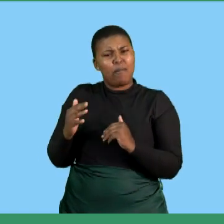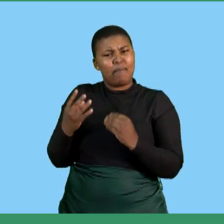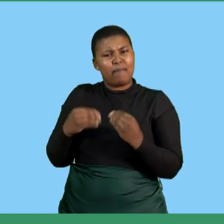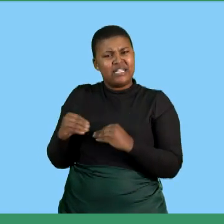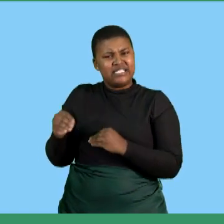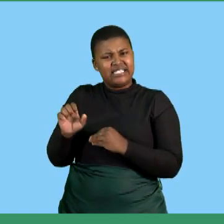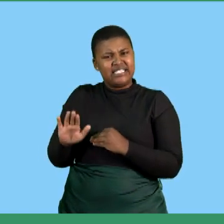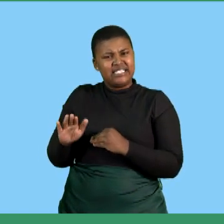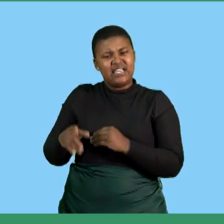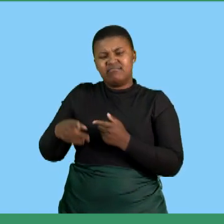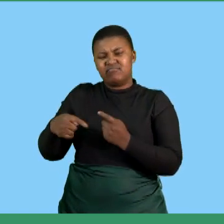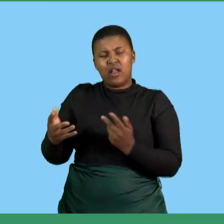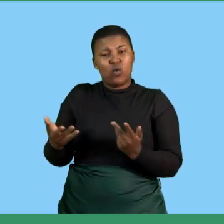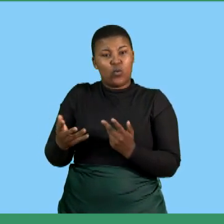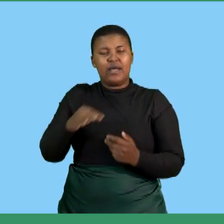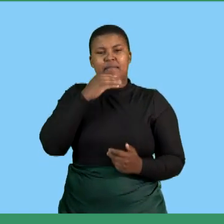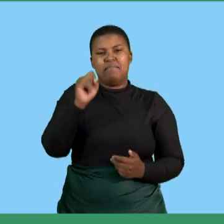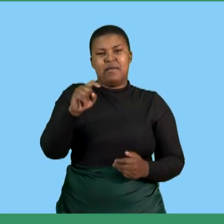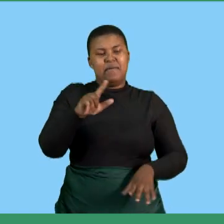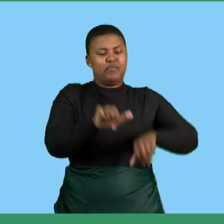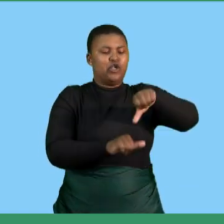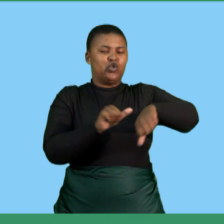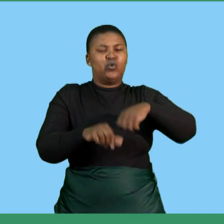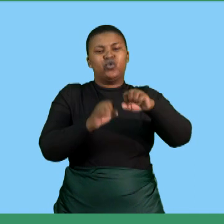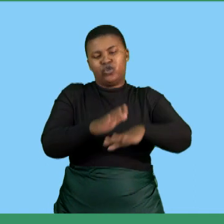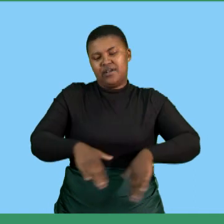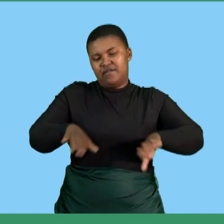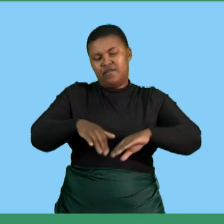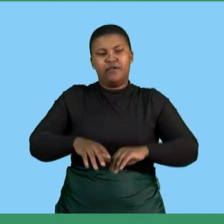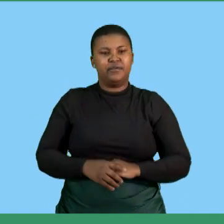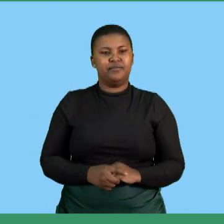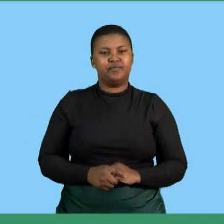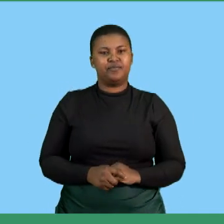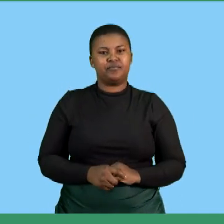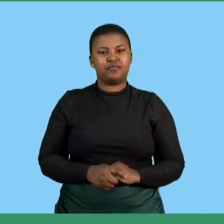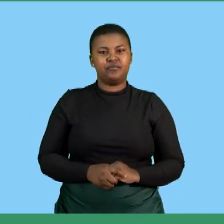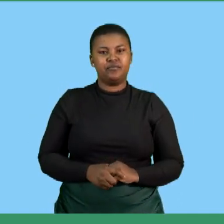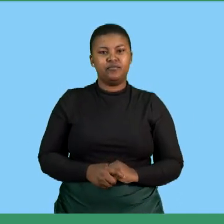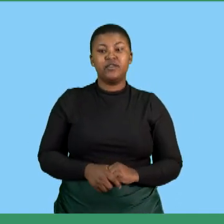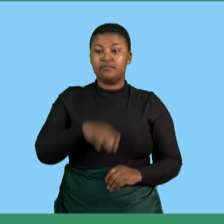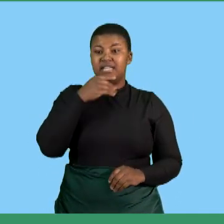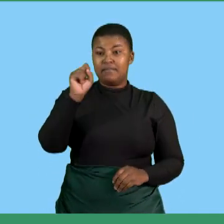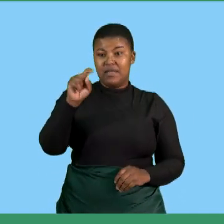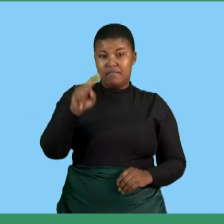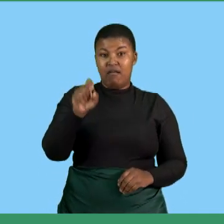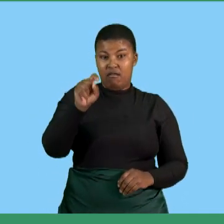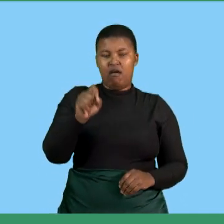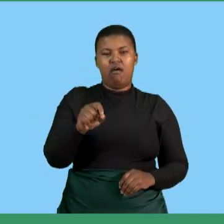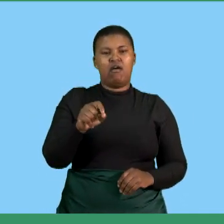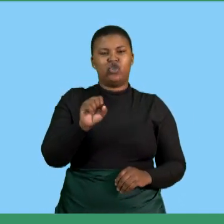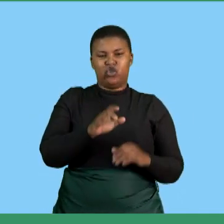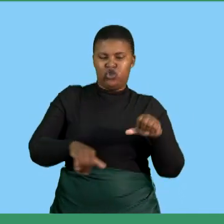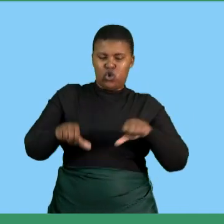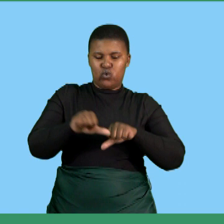people operate, or the business rather operate, is then, of course, our social environment. So this is then